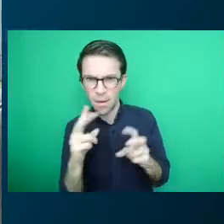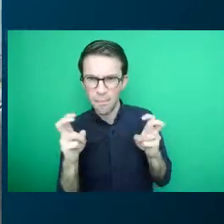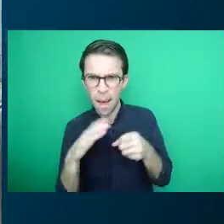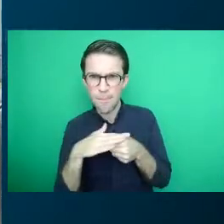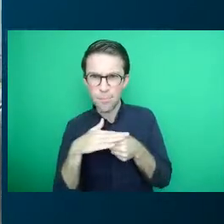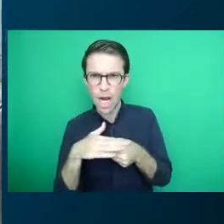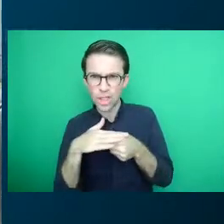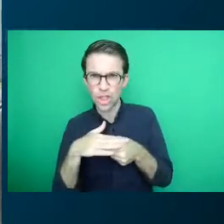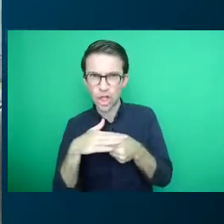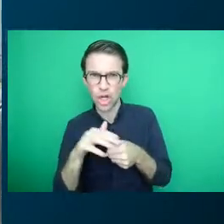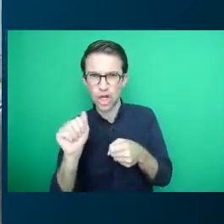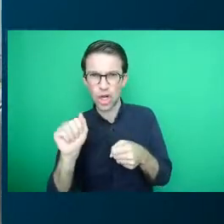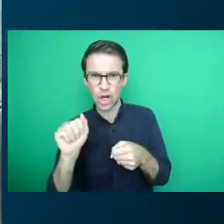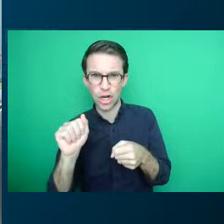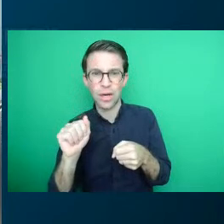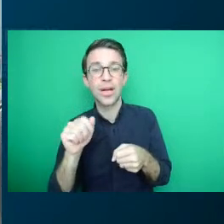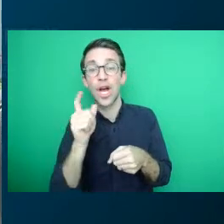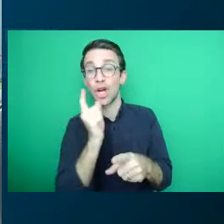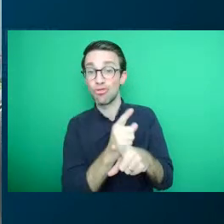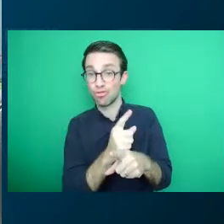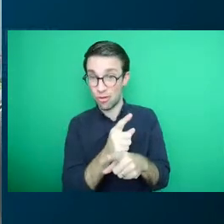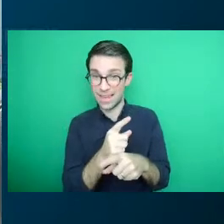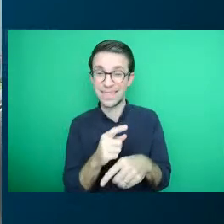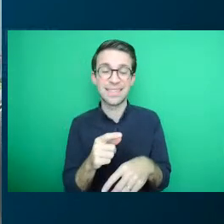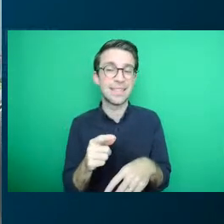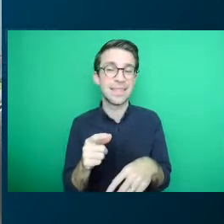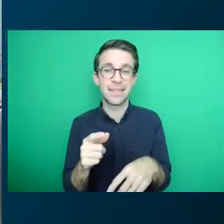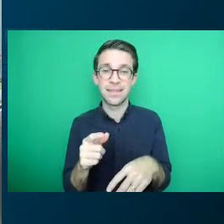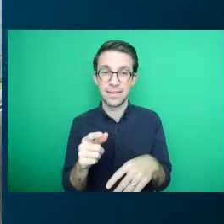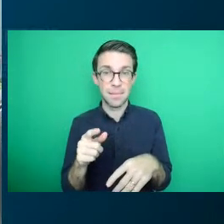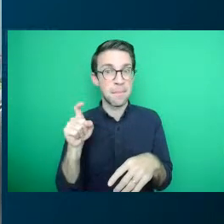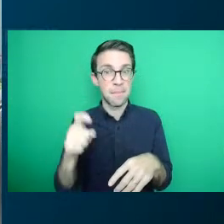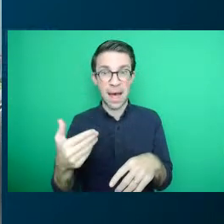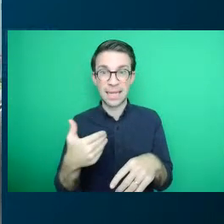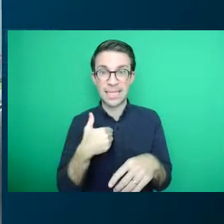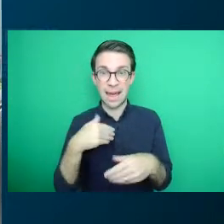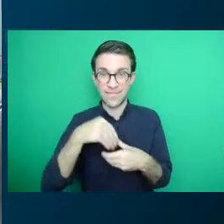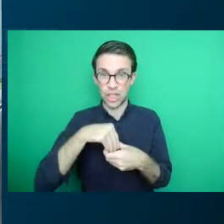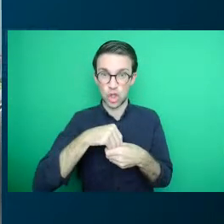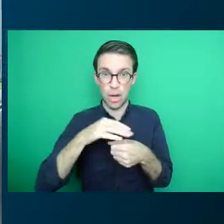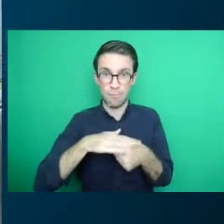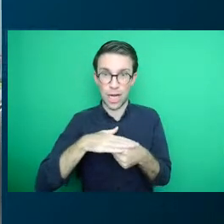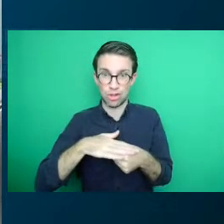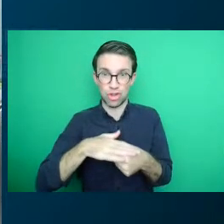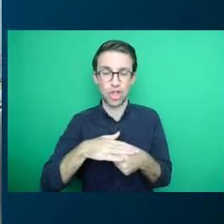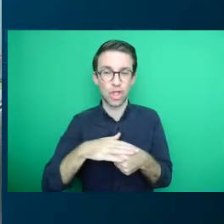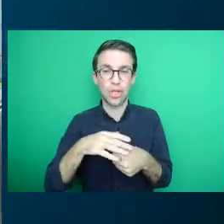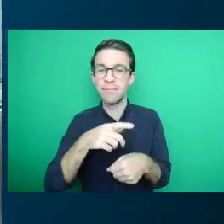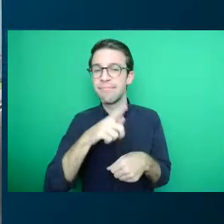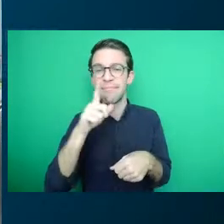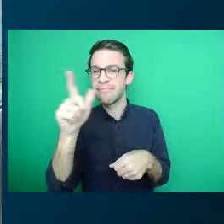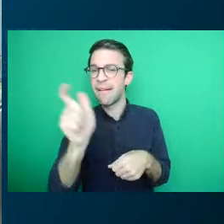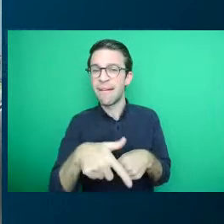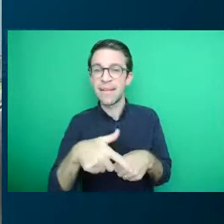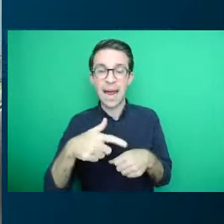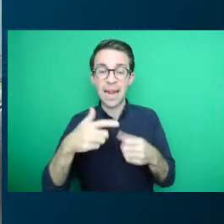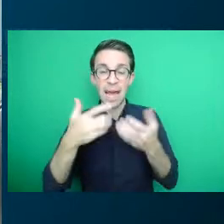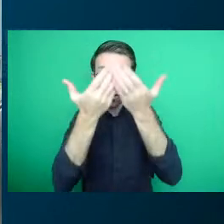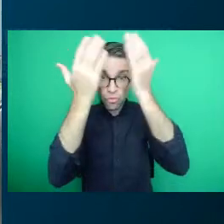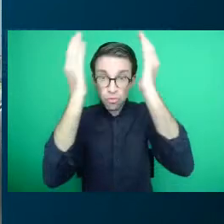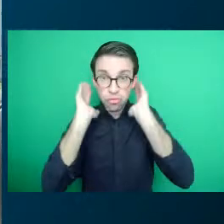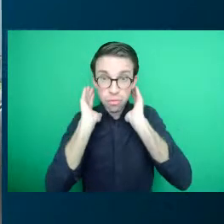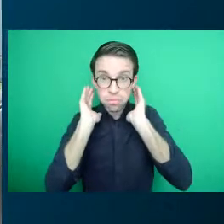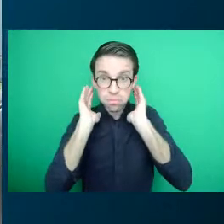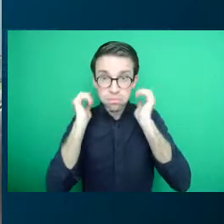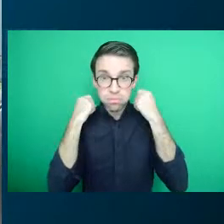Mr. Strider, you're exactly right. This is a pressurized area. This is a spot where the Kerbal could sit, and instead of having to be in their spacesuit, they could be inside the capsule with air to